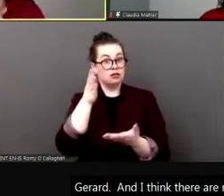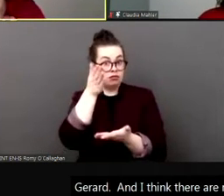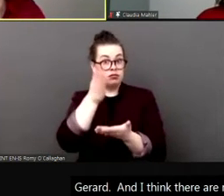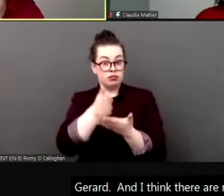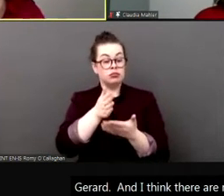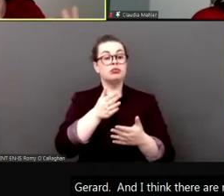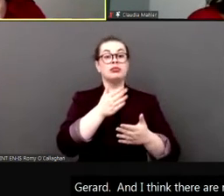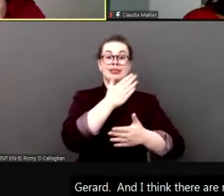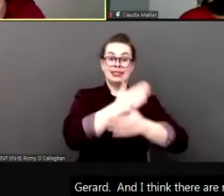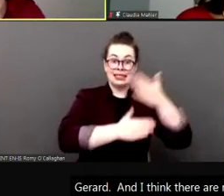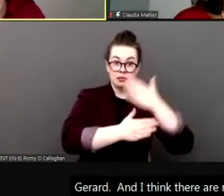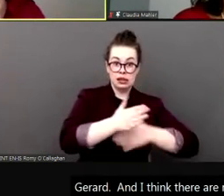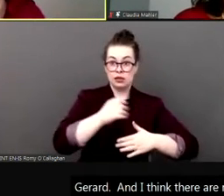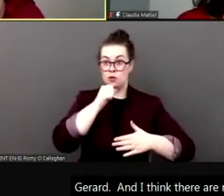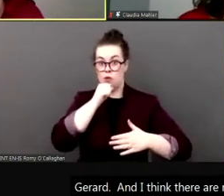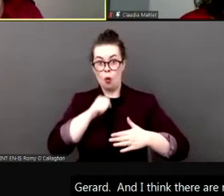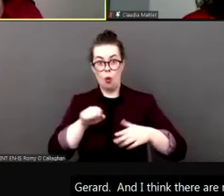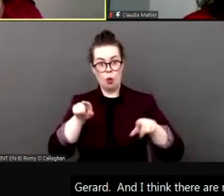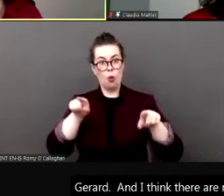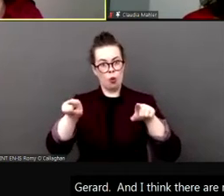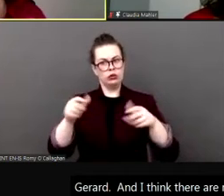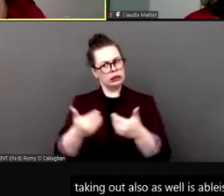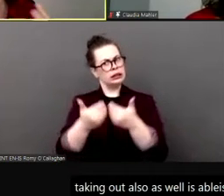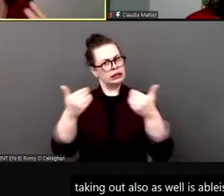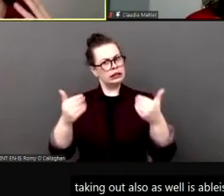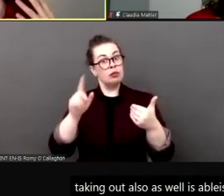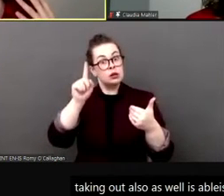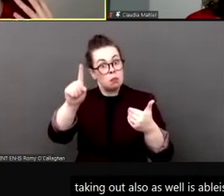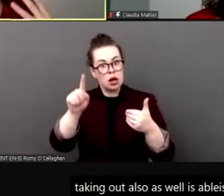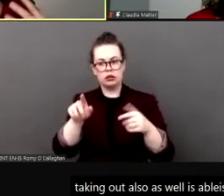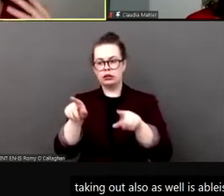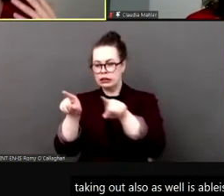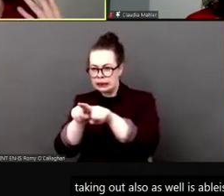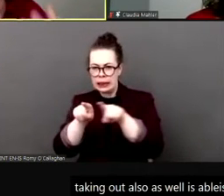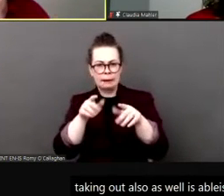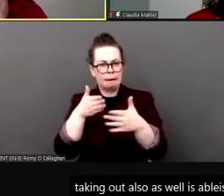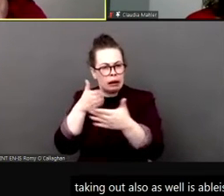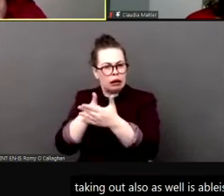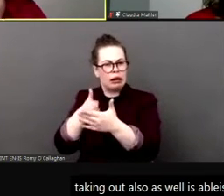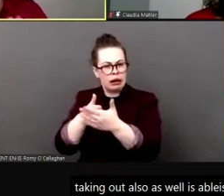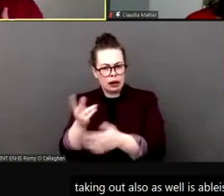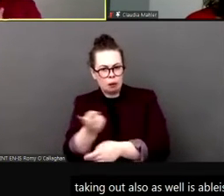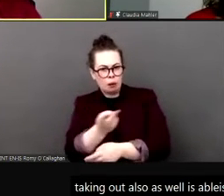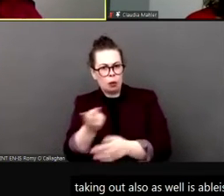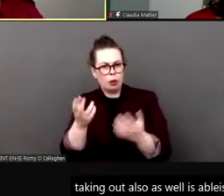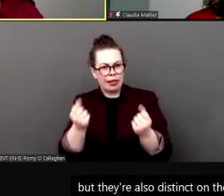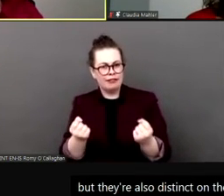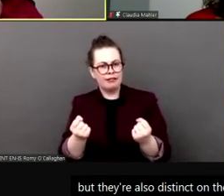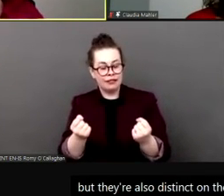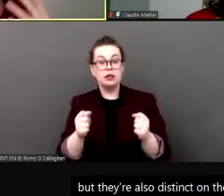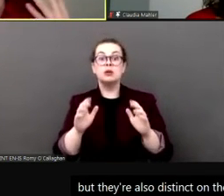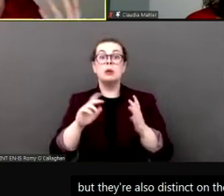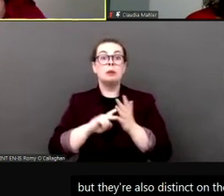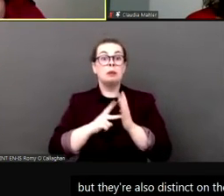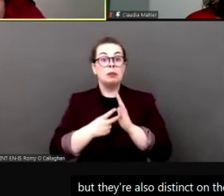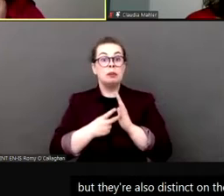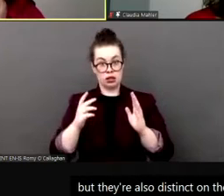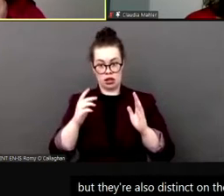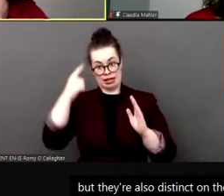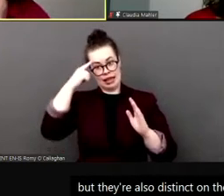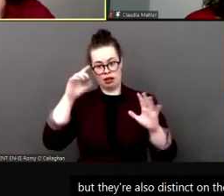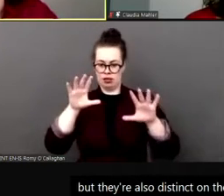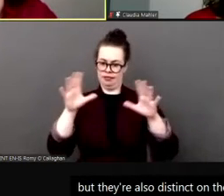intersect, but they're also distinct on the one hand, and they need also different responses, but also different questions in terms of